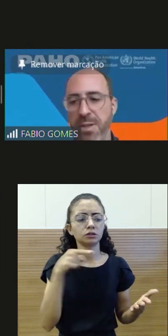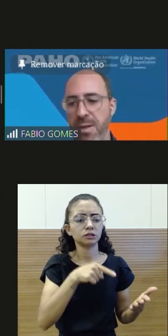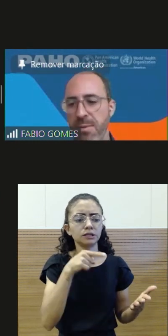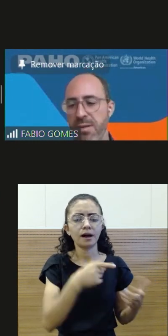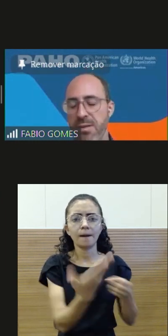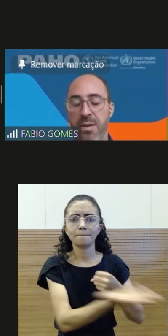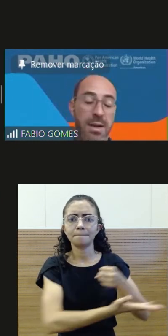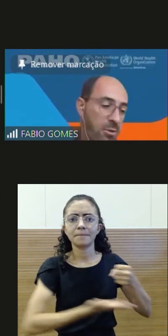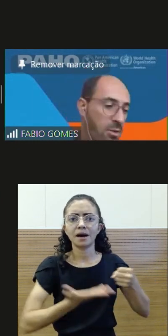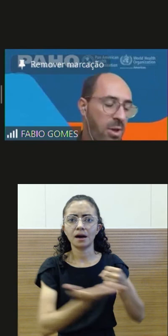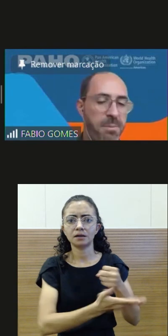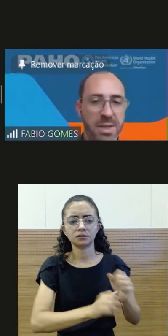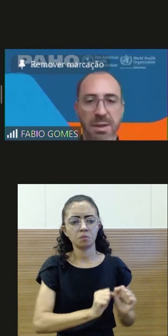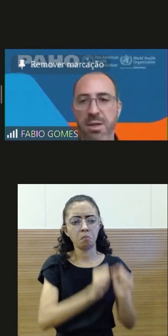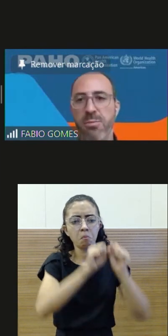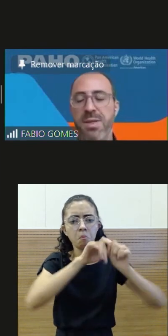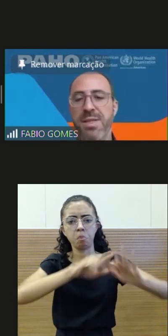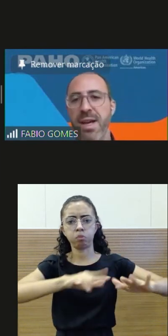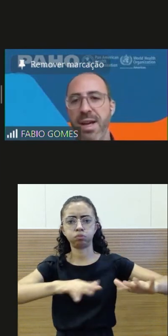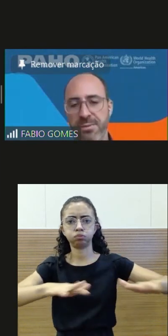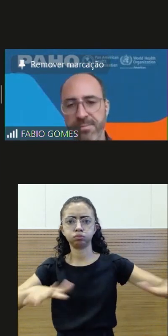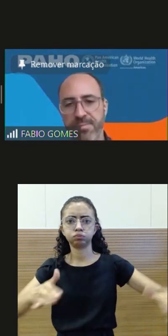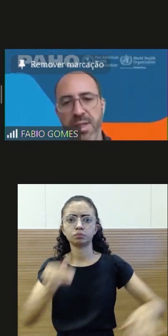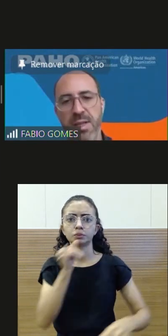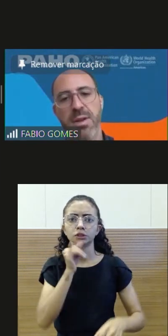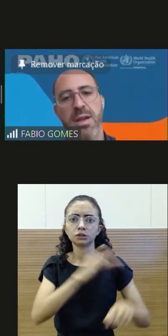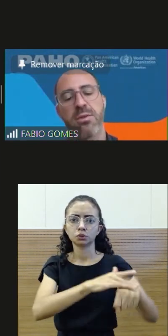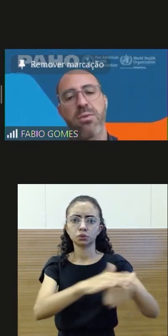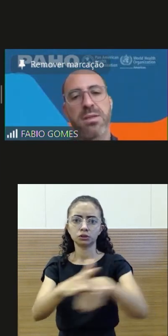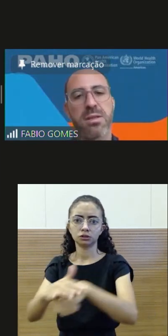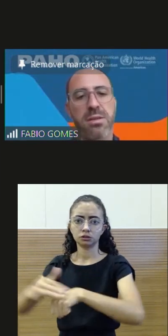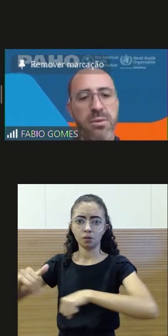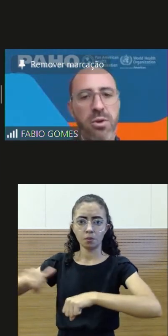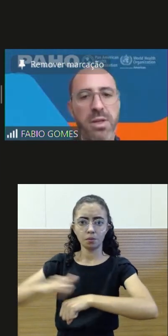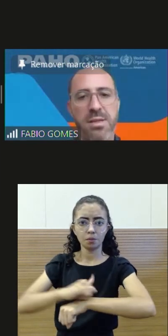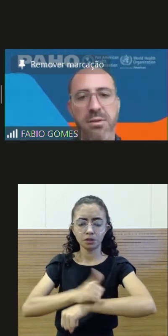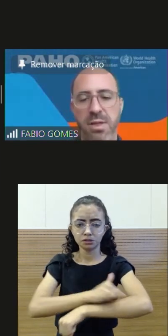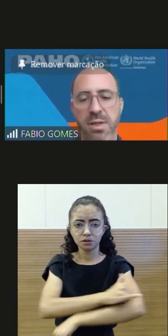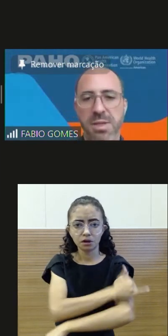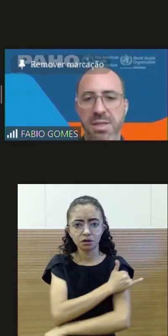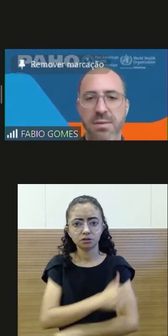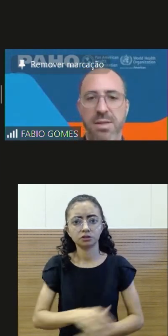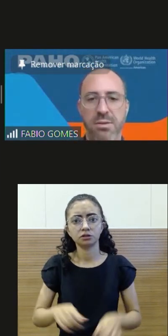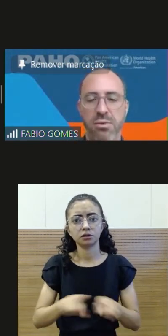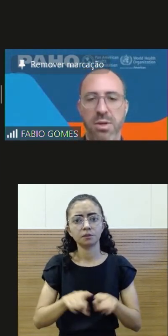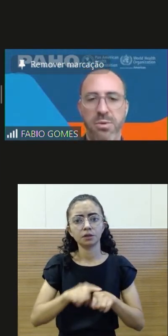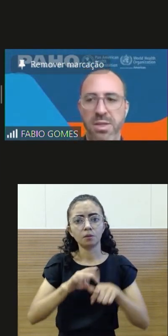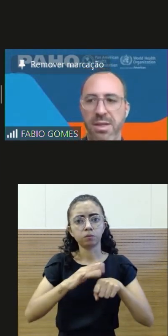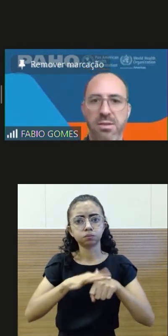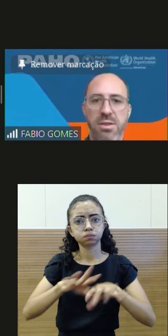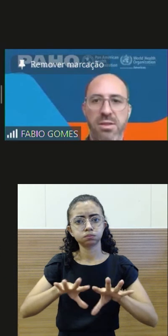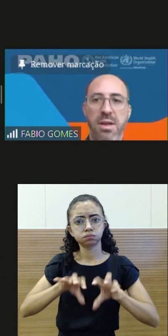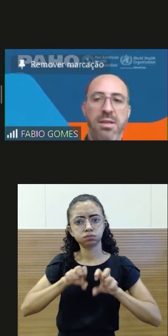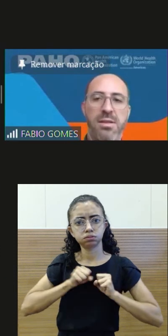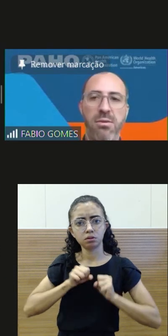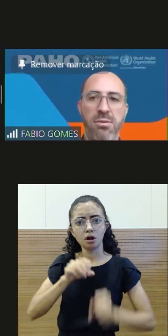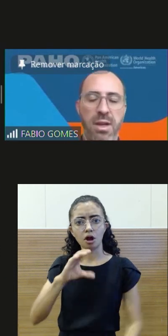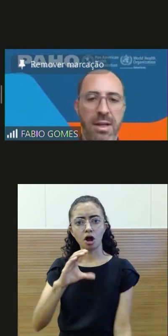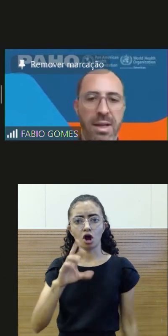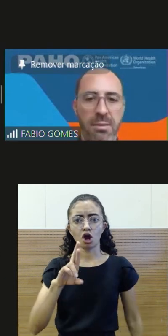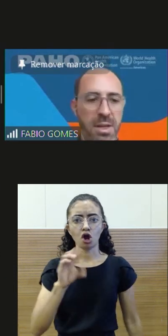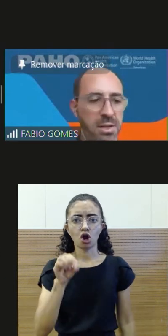source of the expansion of these epidemics, like the obesity pandemic and those